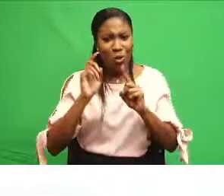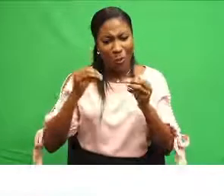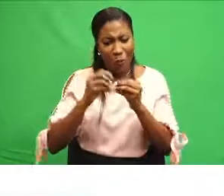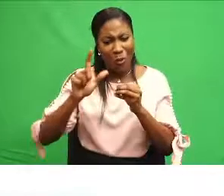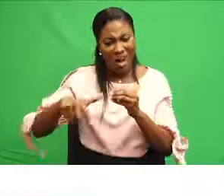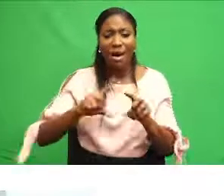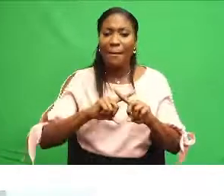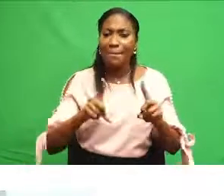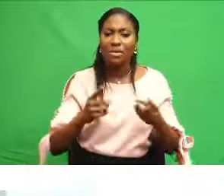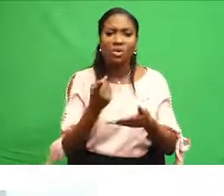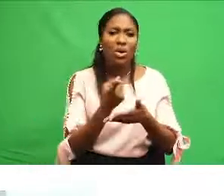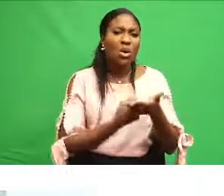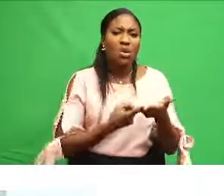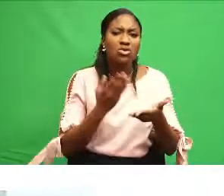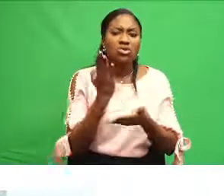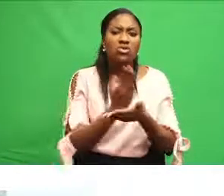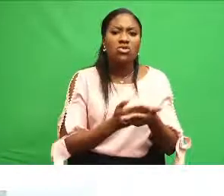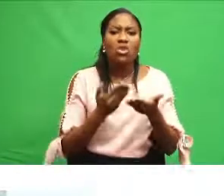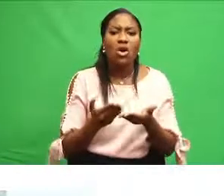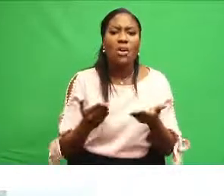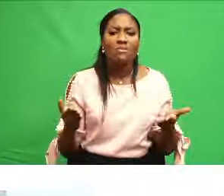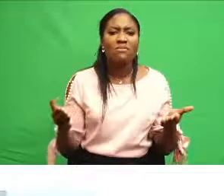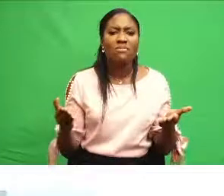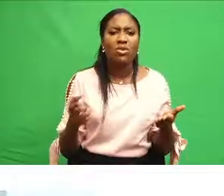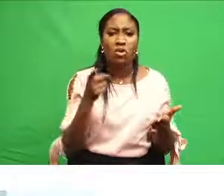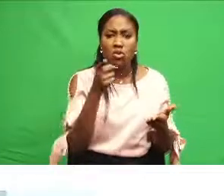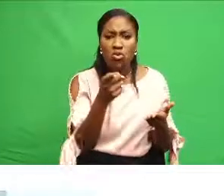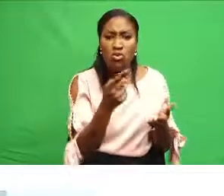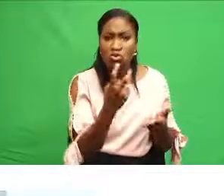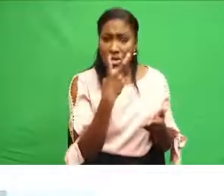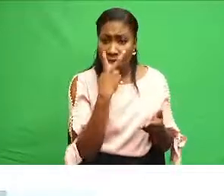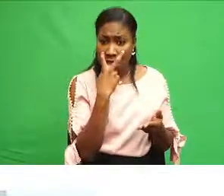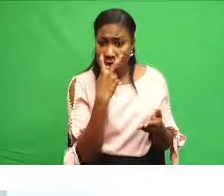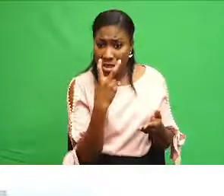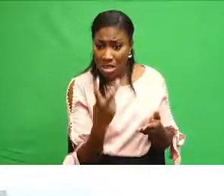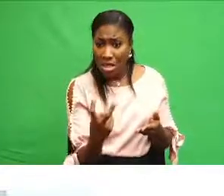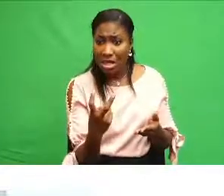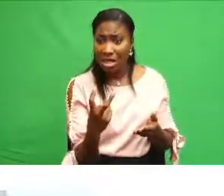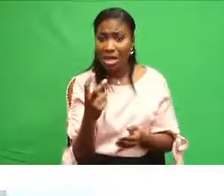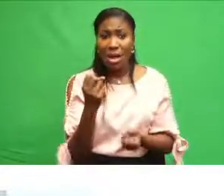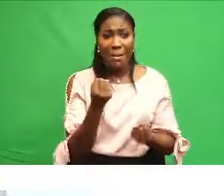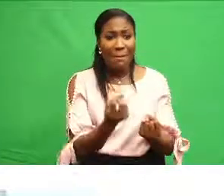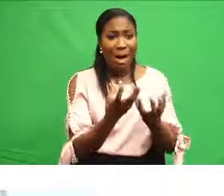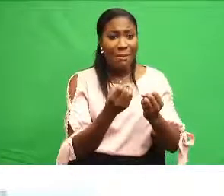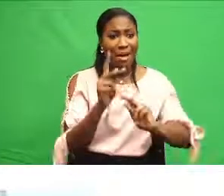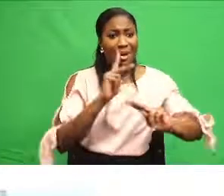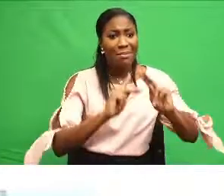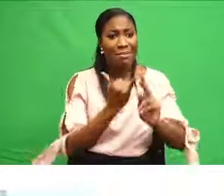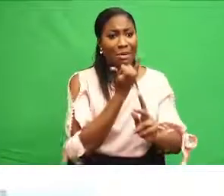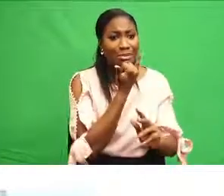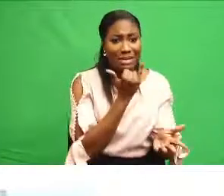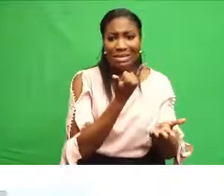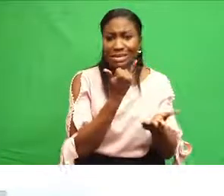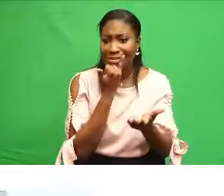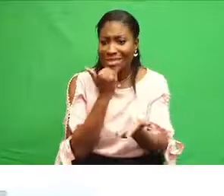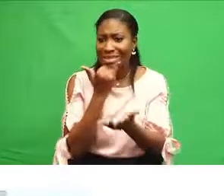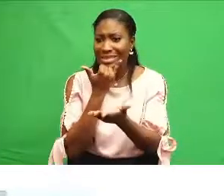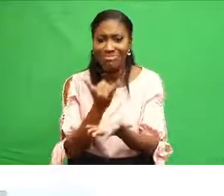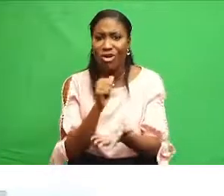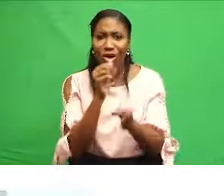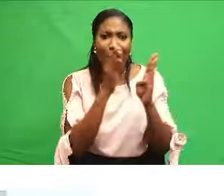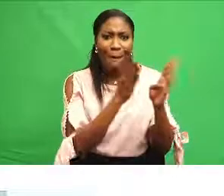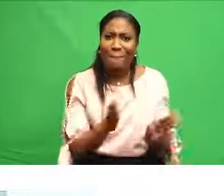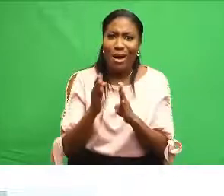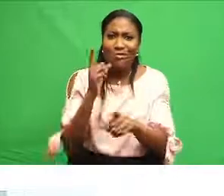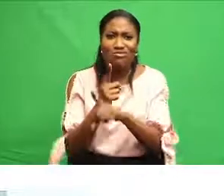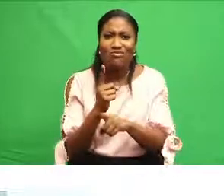things that you, in your capacity as a financial advisor, have seen that we have been doing wrong when it comes to estate planning? Because it does